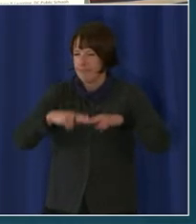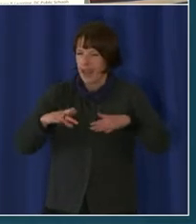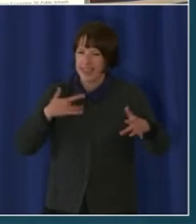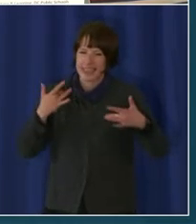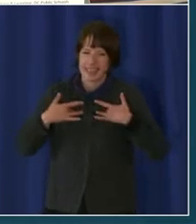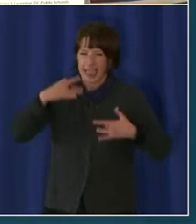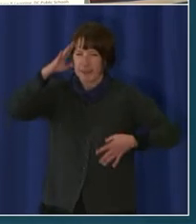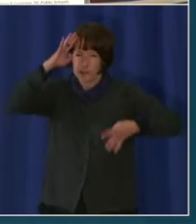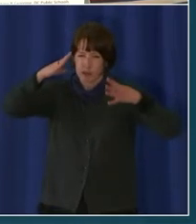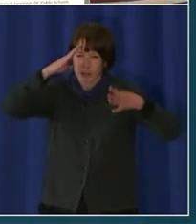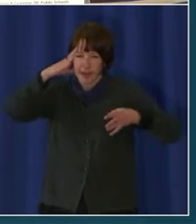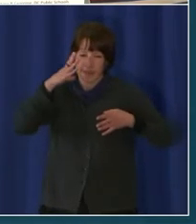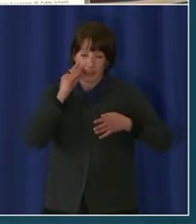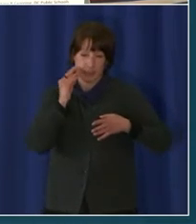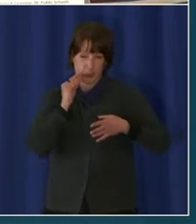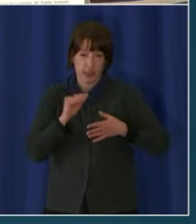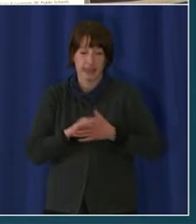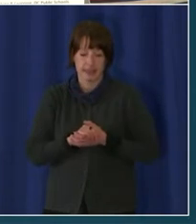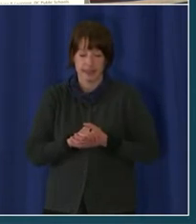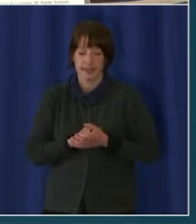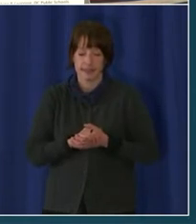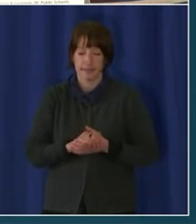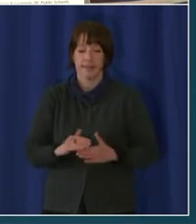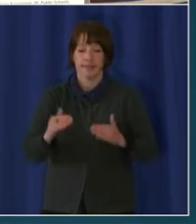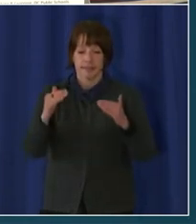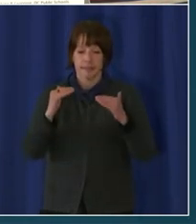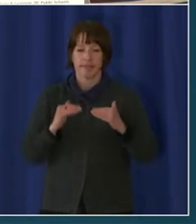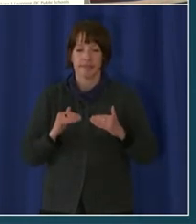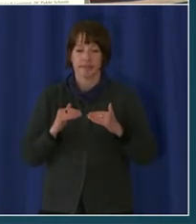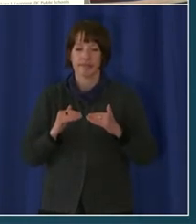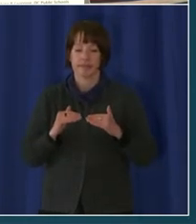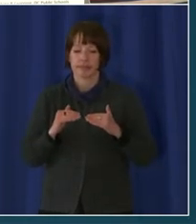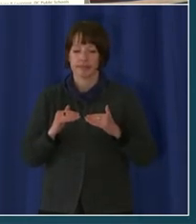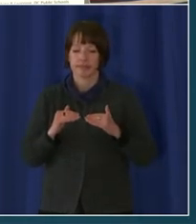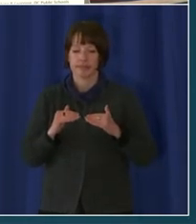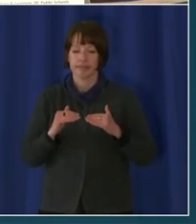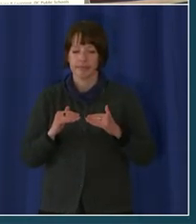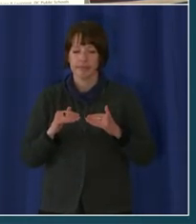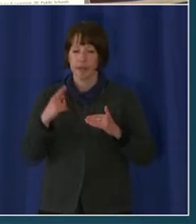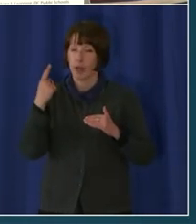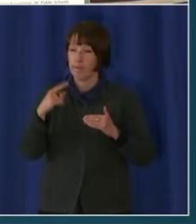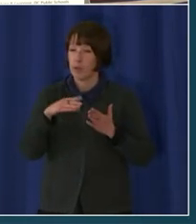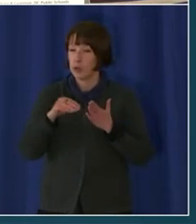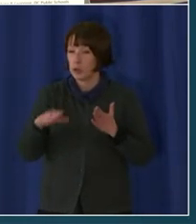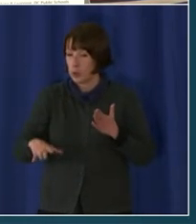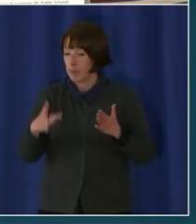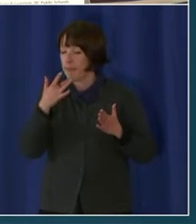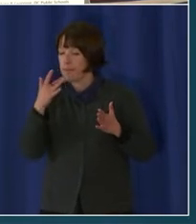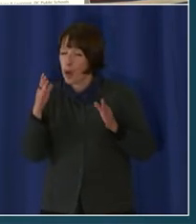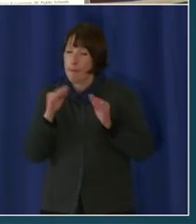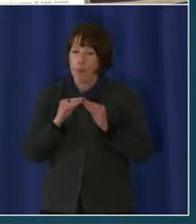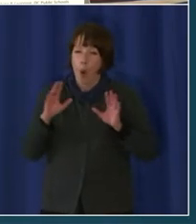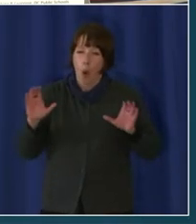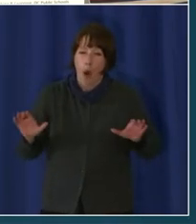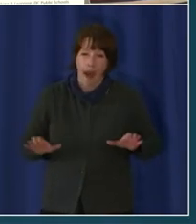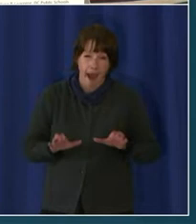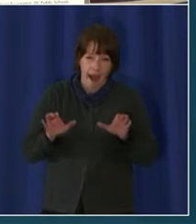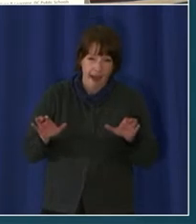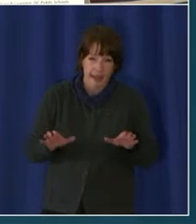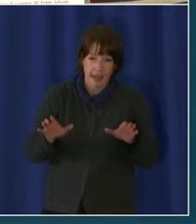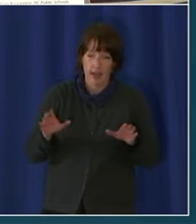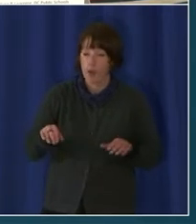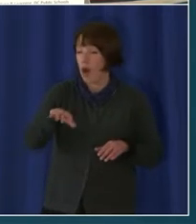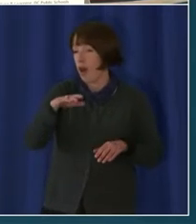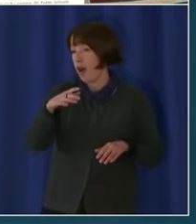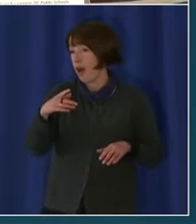creative experience this summer. And then for those students who love to be a little more active, or who, like me, love